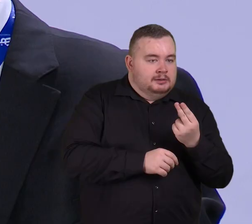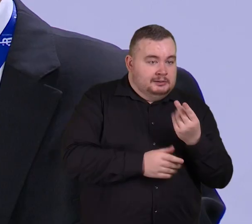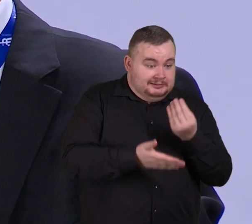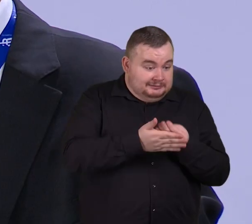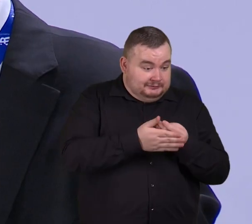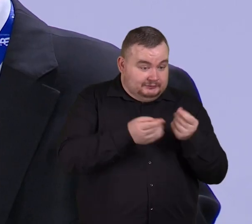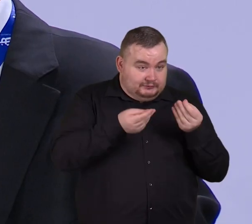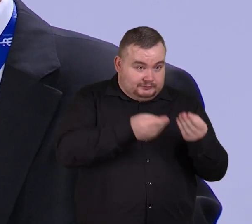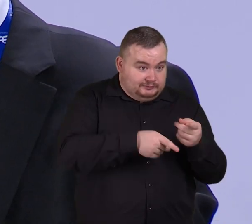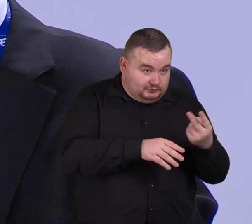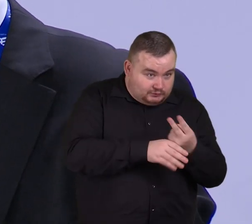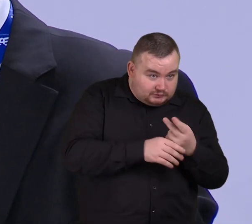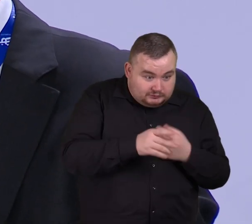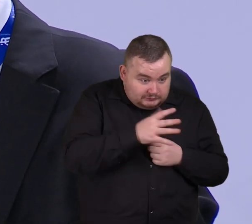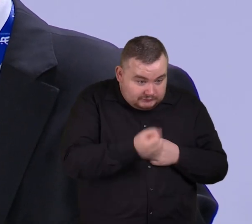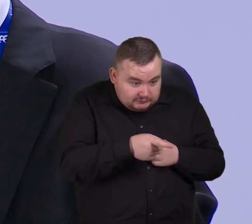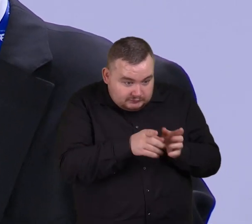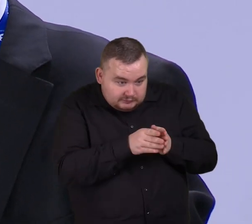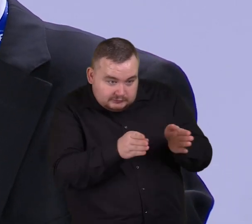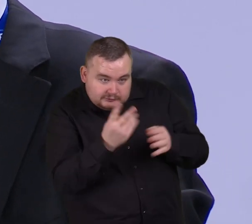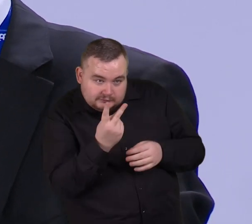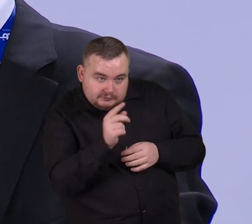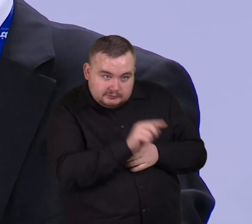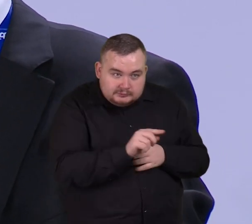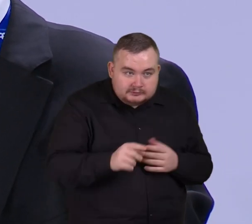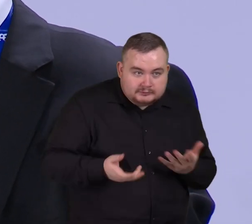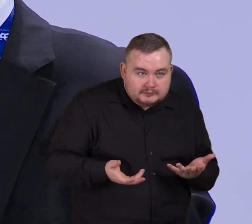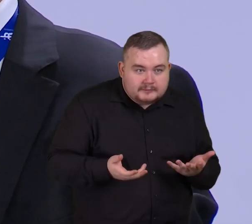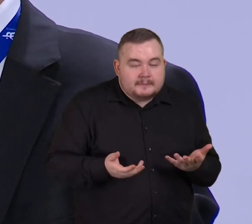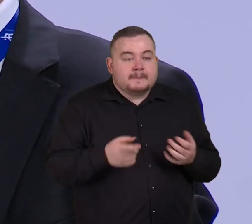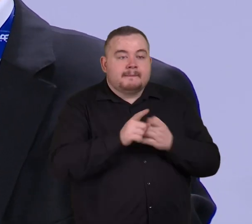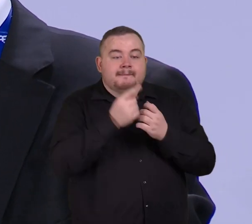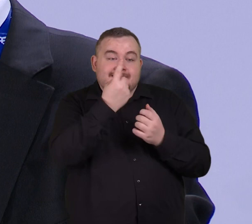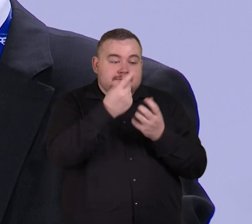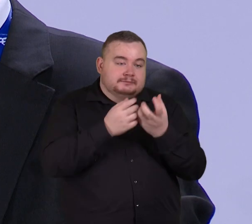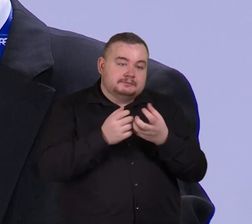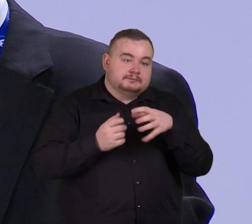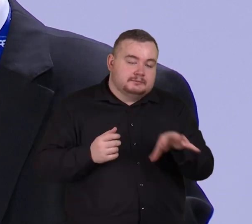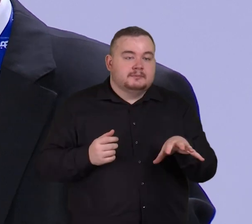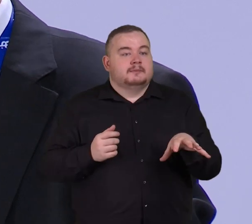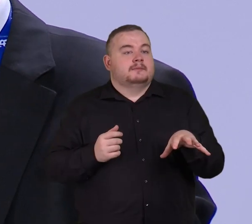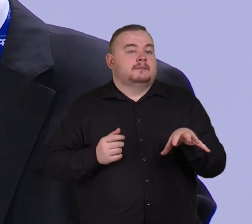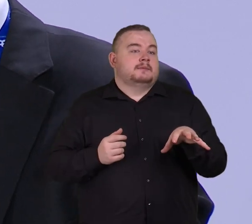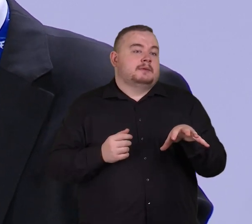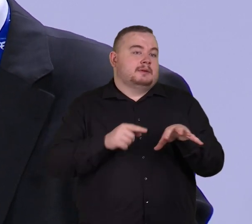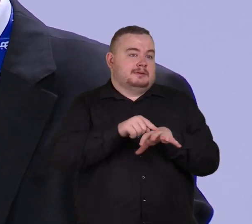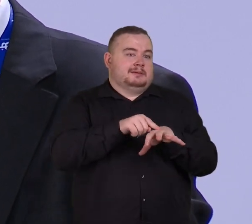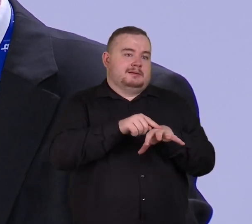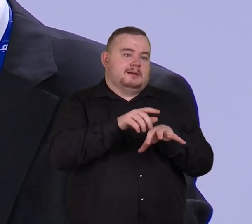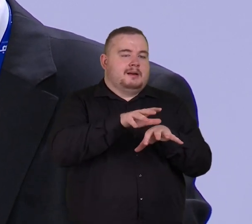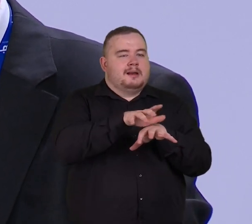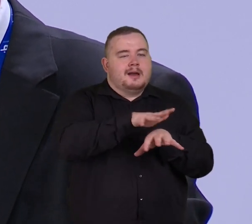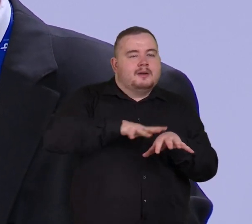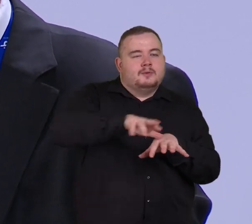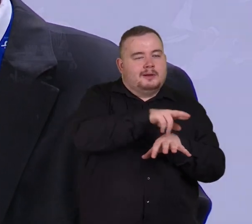one part in a region of transition. It's horrible to administrate this. We have to ease